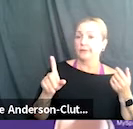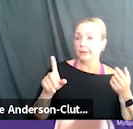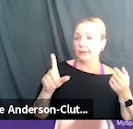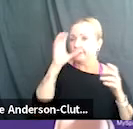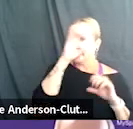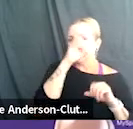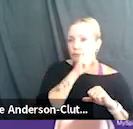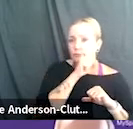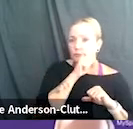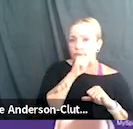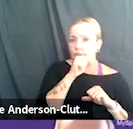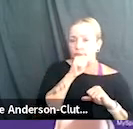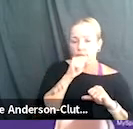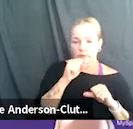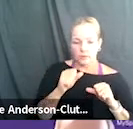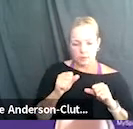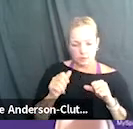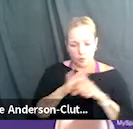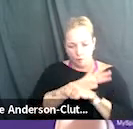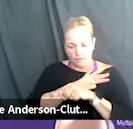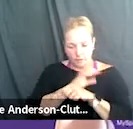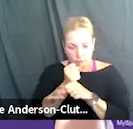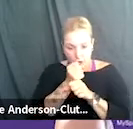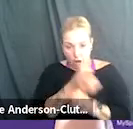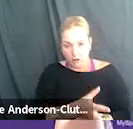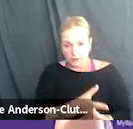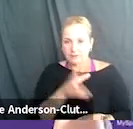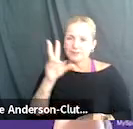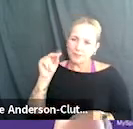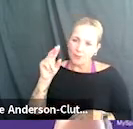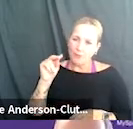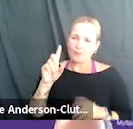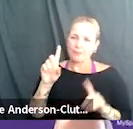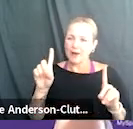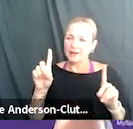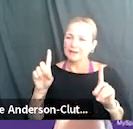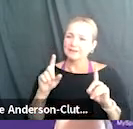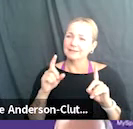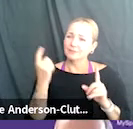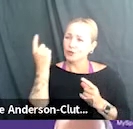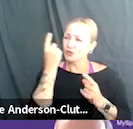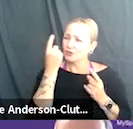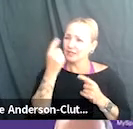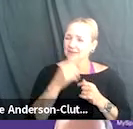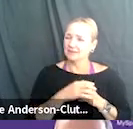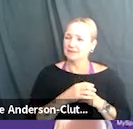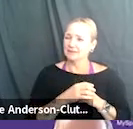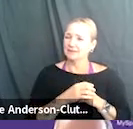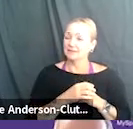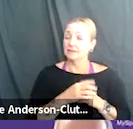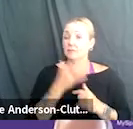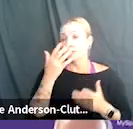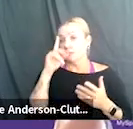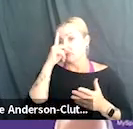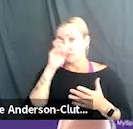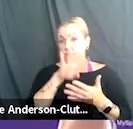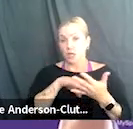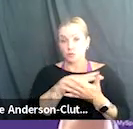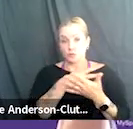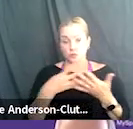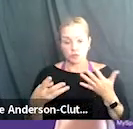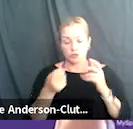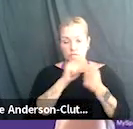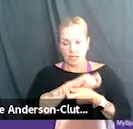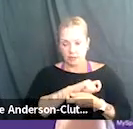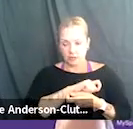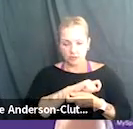first boy, what his mom said when I asked her, do you think it's just got something to do with because his schedule had changed and there were a lot of differences. He was in school, then he